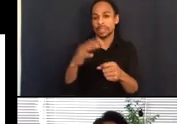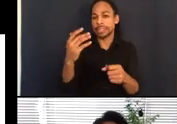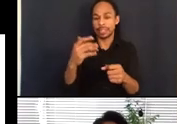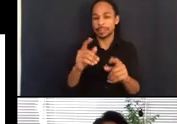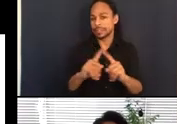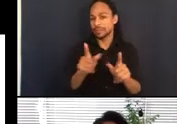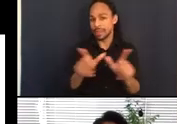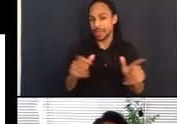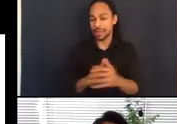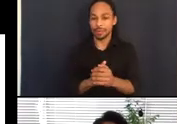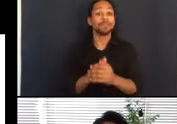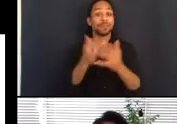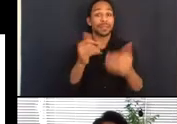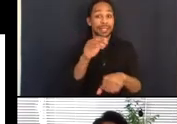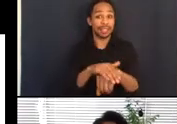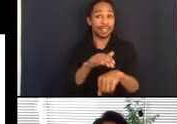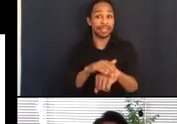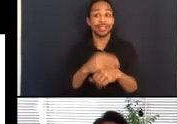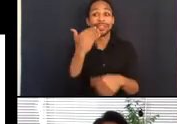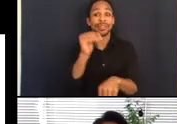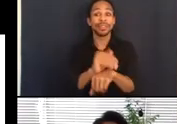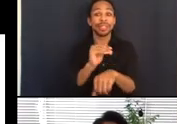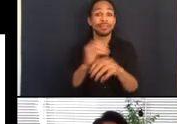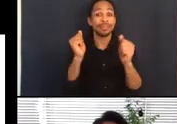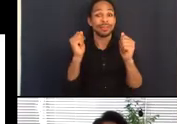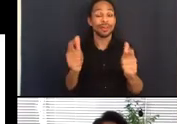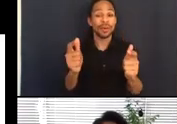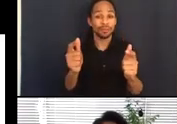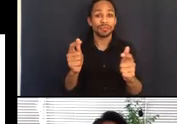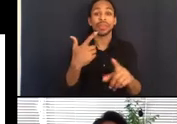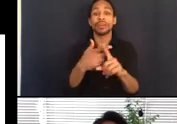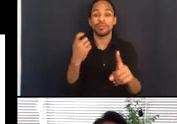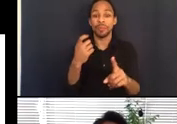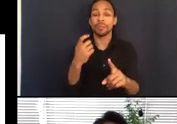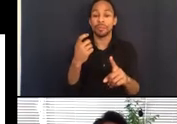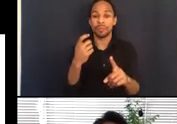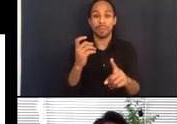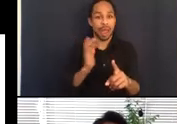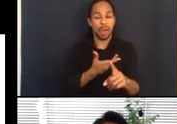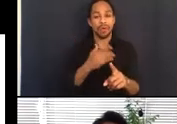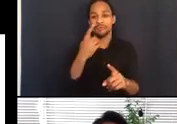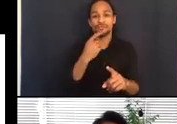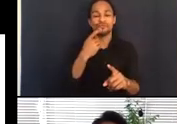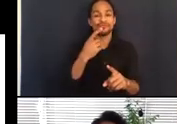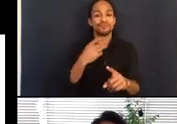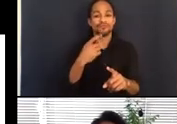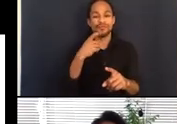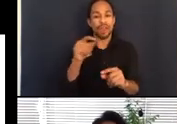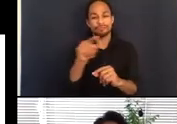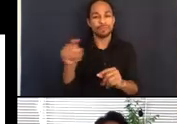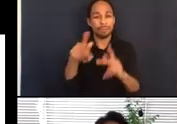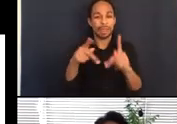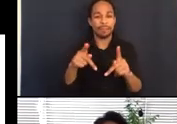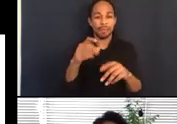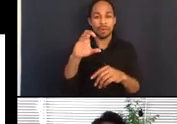Good evening, everyone, and thank you for inviting me today. I'm from the Red House People Clan, and here presenting just only a few minutes. I mean, how